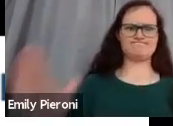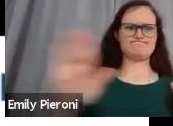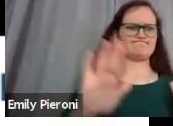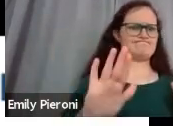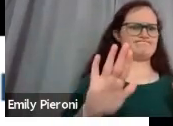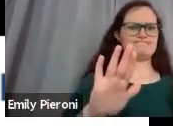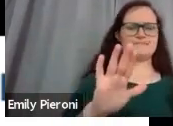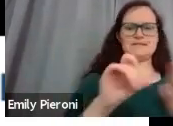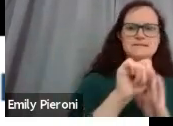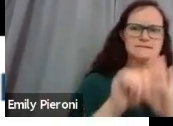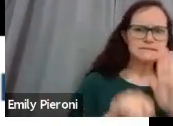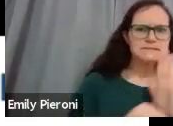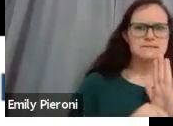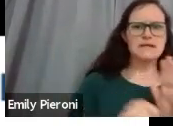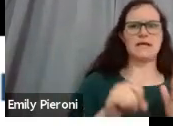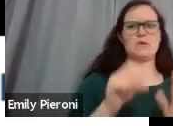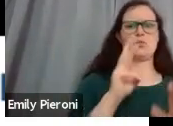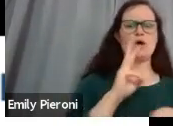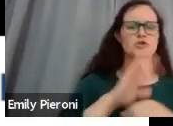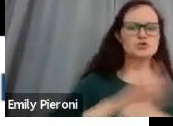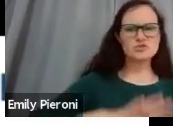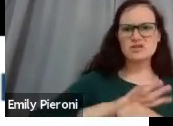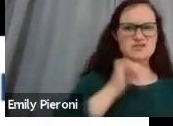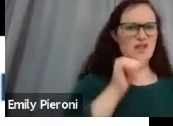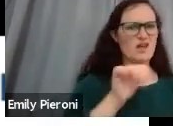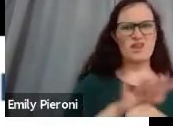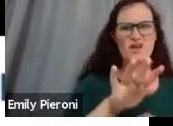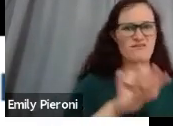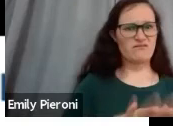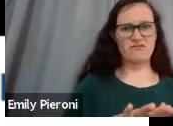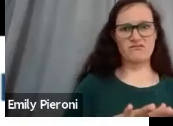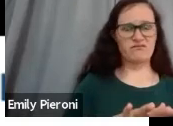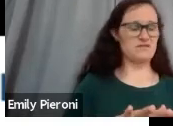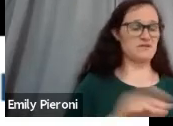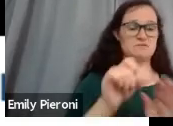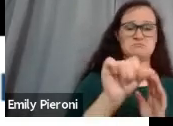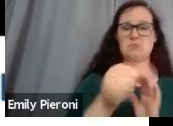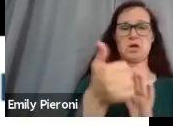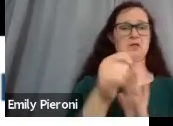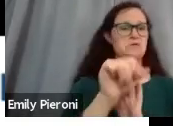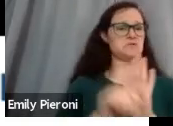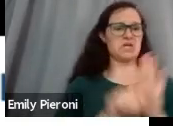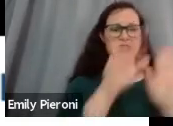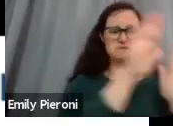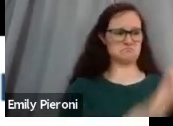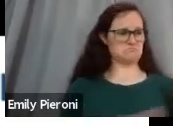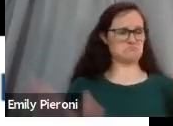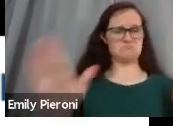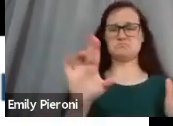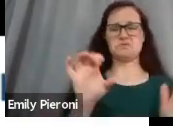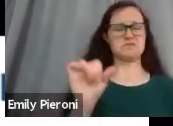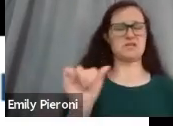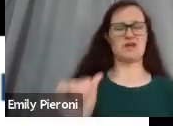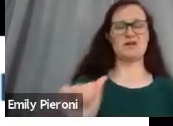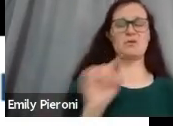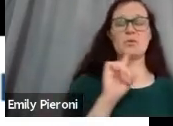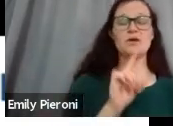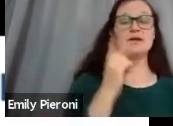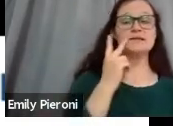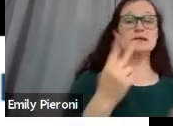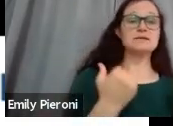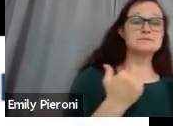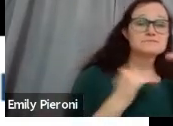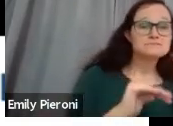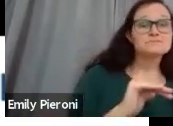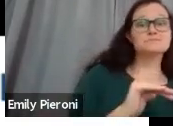statewide water stress. There are states all across the country that are seeing limitations on